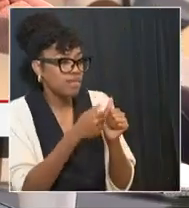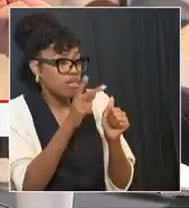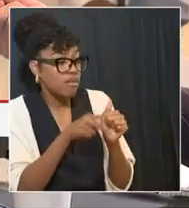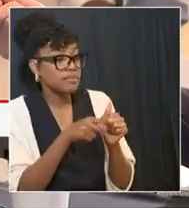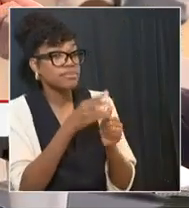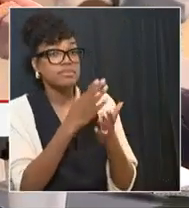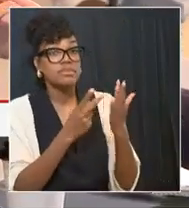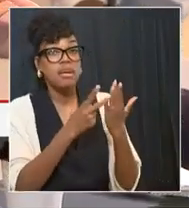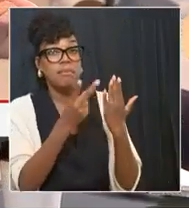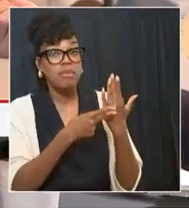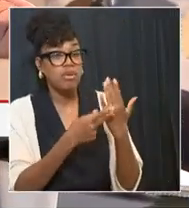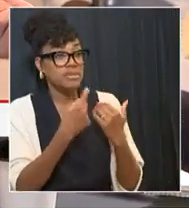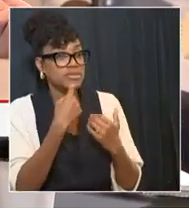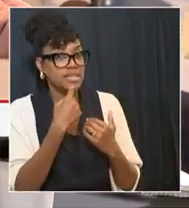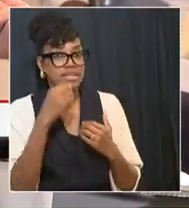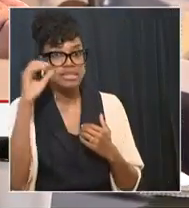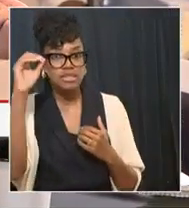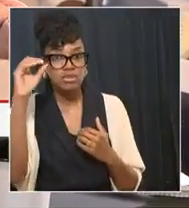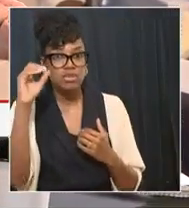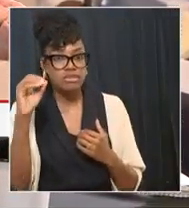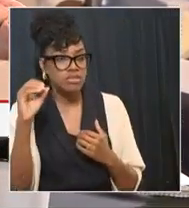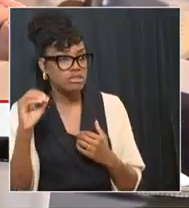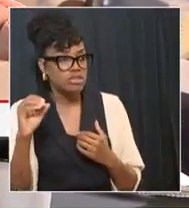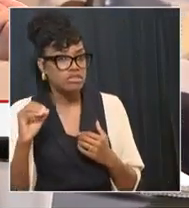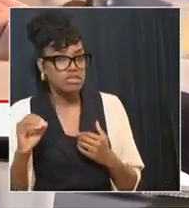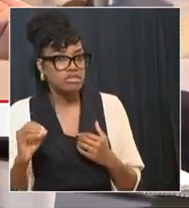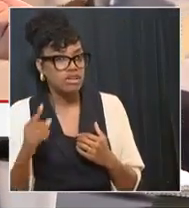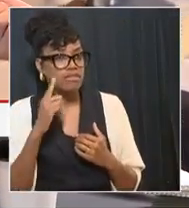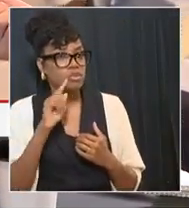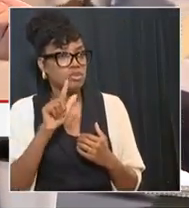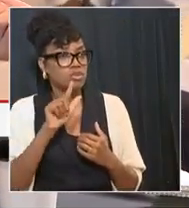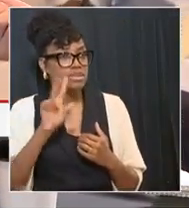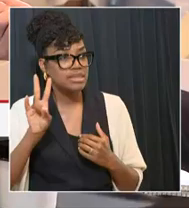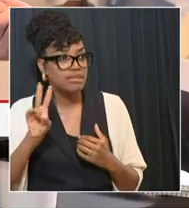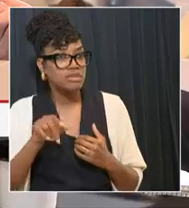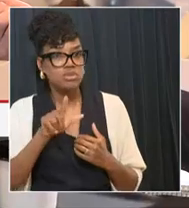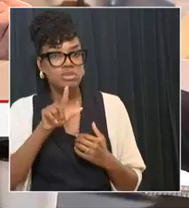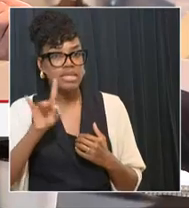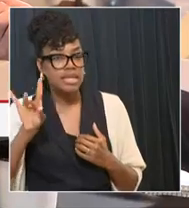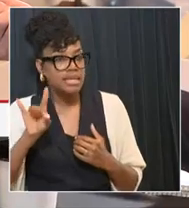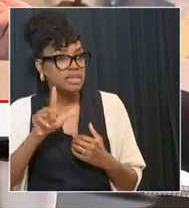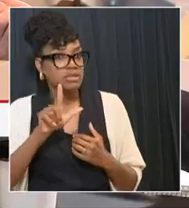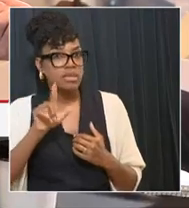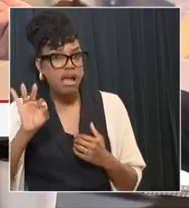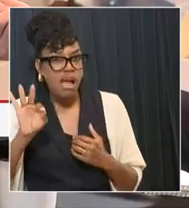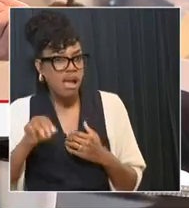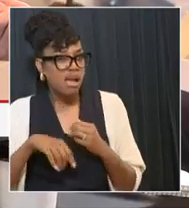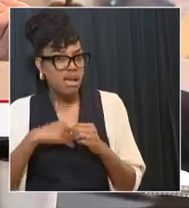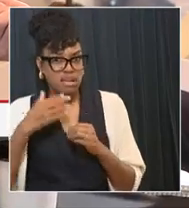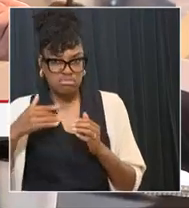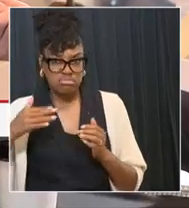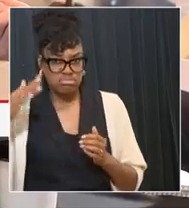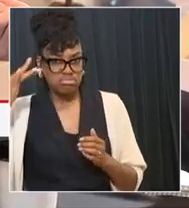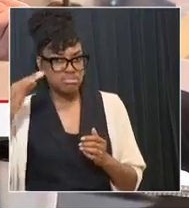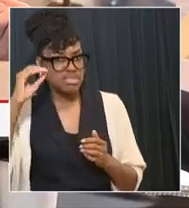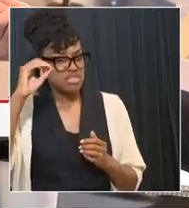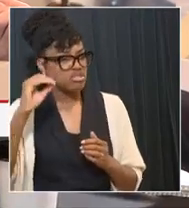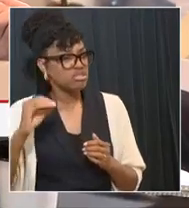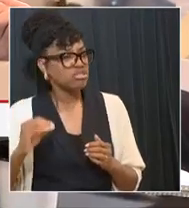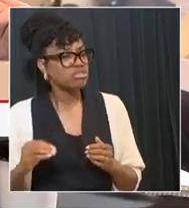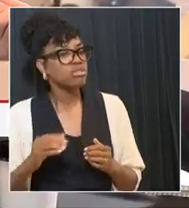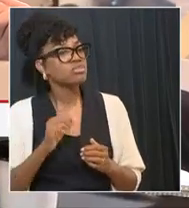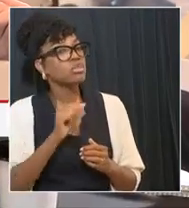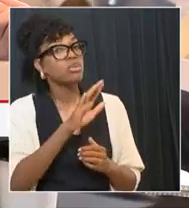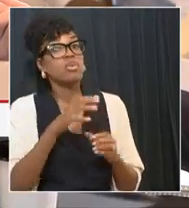zero next to them for 27, 28, and 29. I know that, as your growth agenda, as you hope that it grows